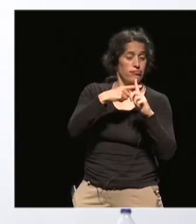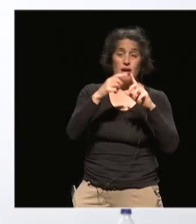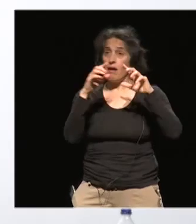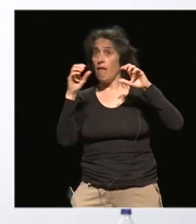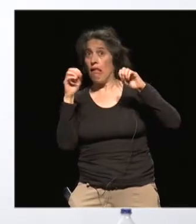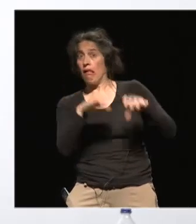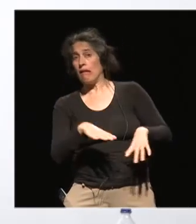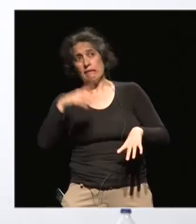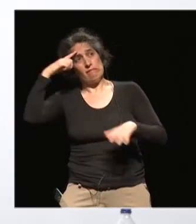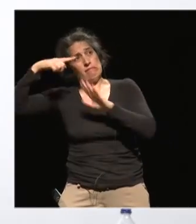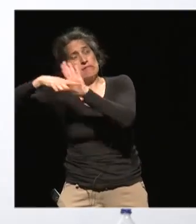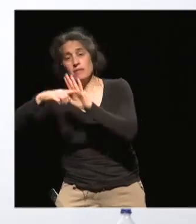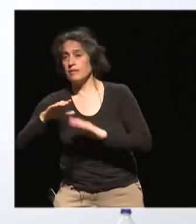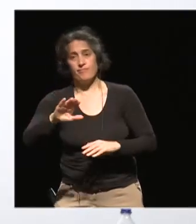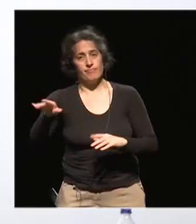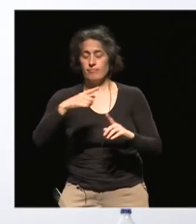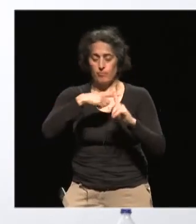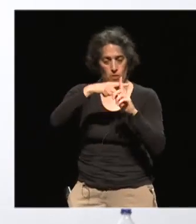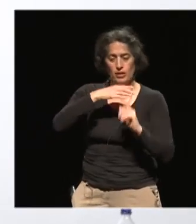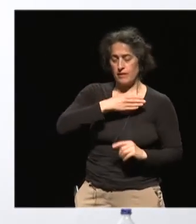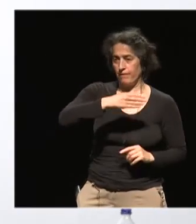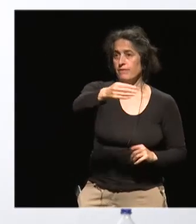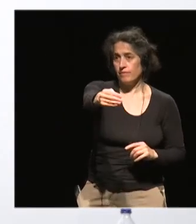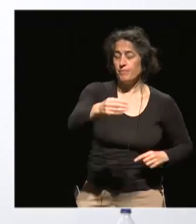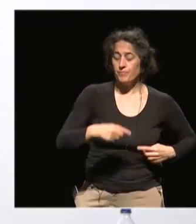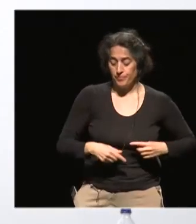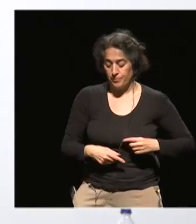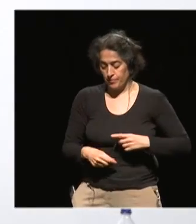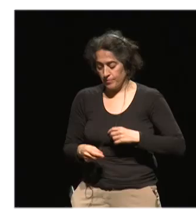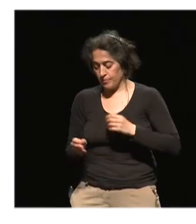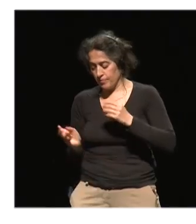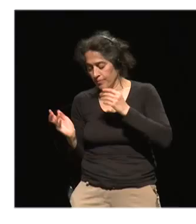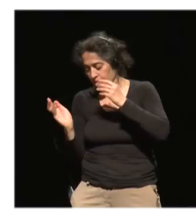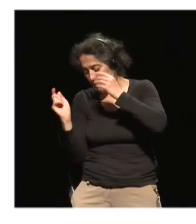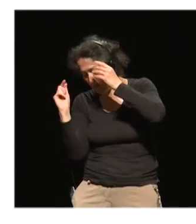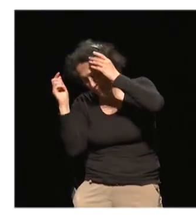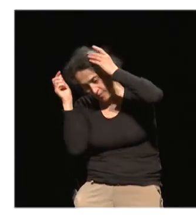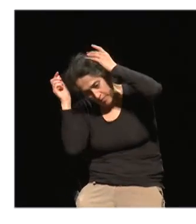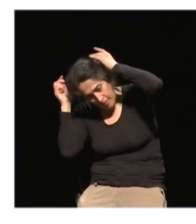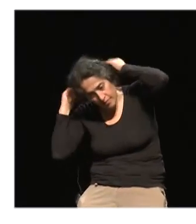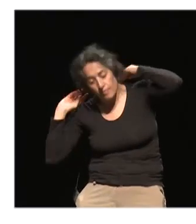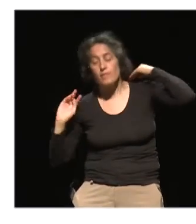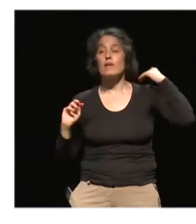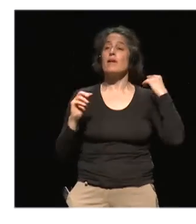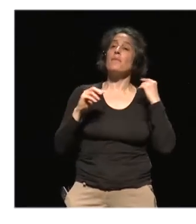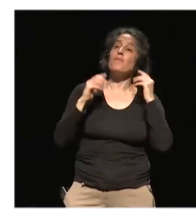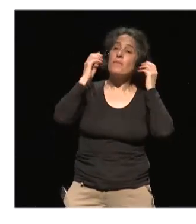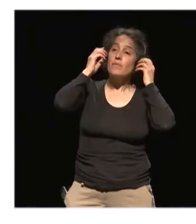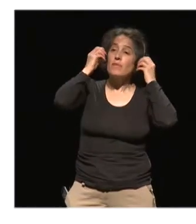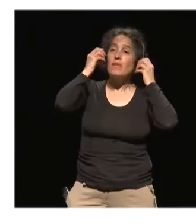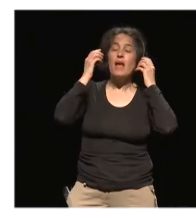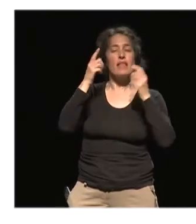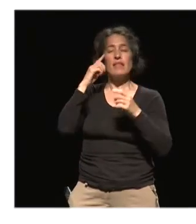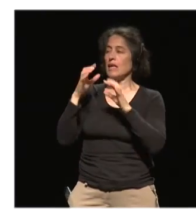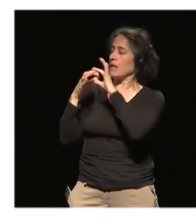I would just like to react to what's just been said, because I think it's extremely important to react to